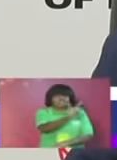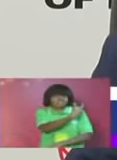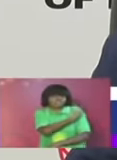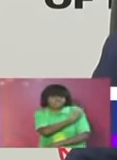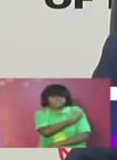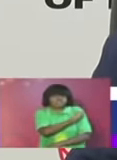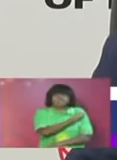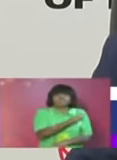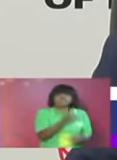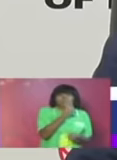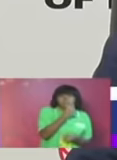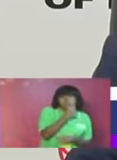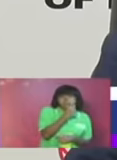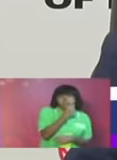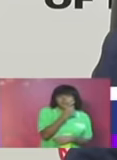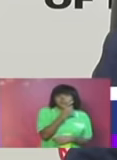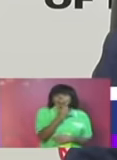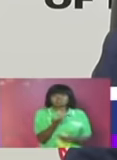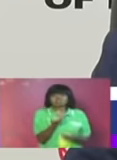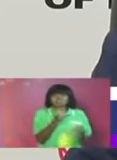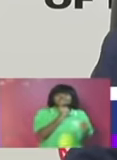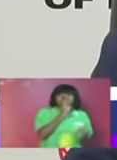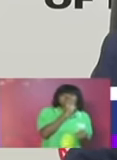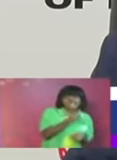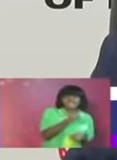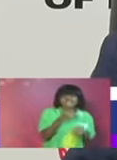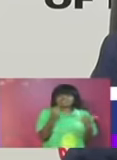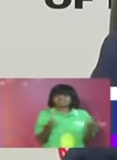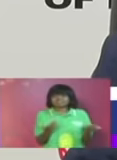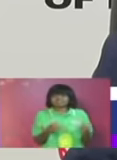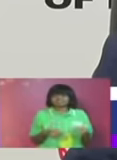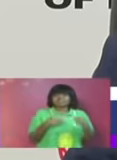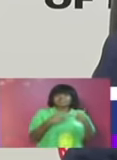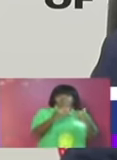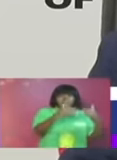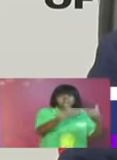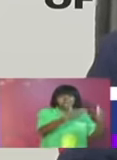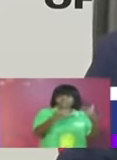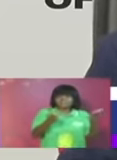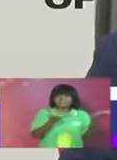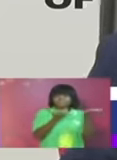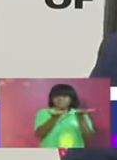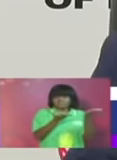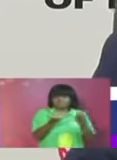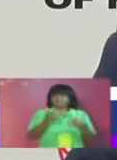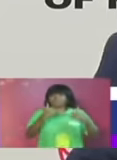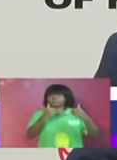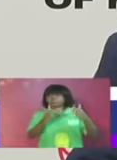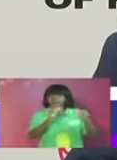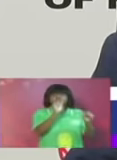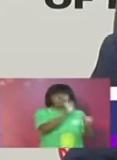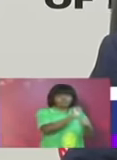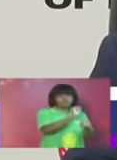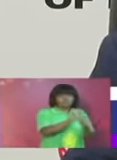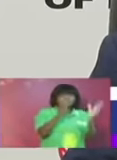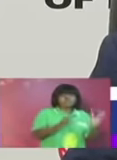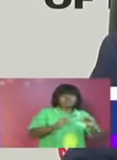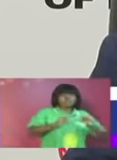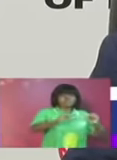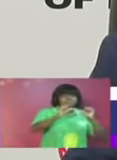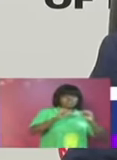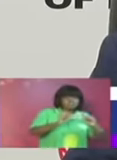with first dose AstraZeneca. That will continue at the National Racket Center and UTT